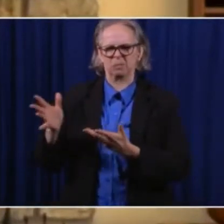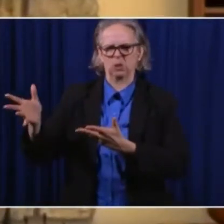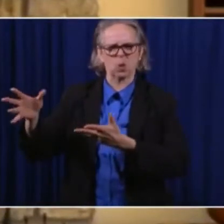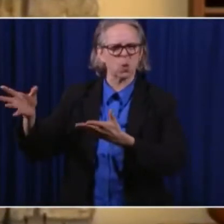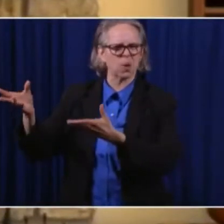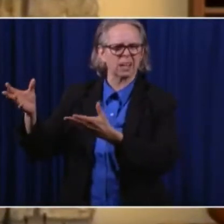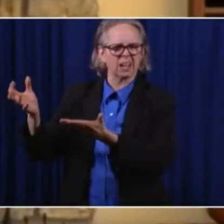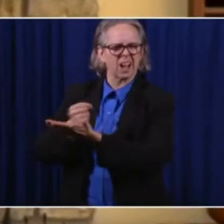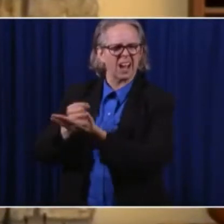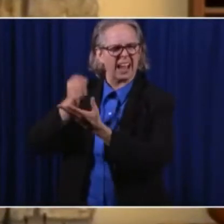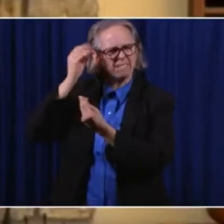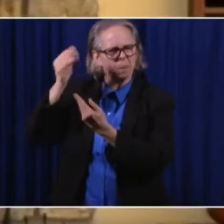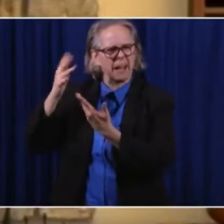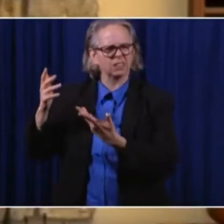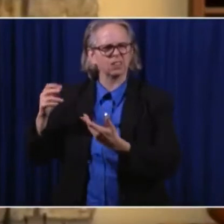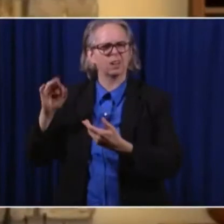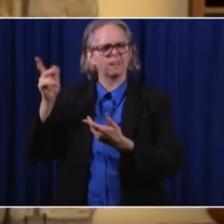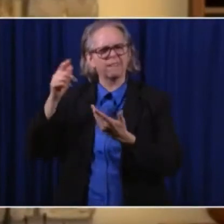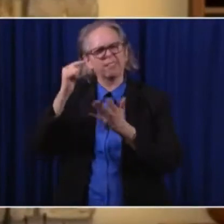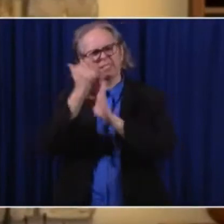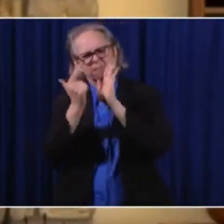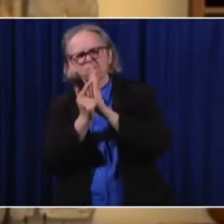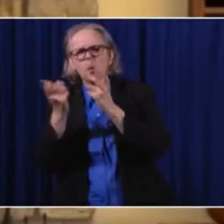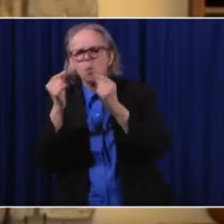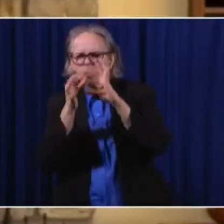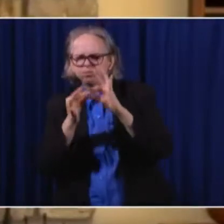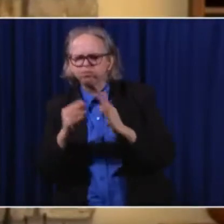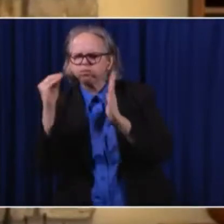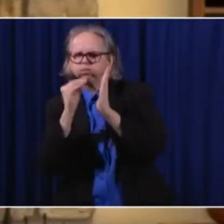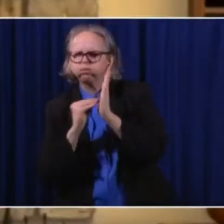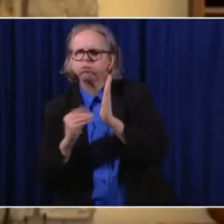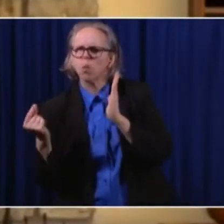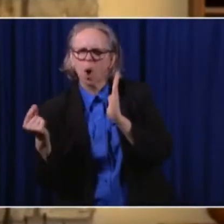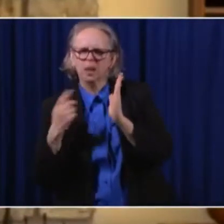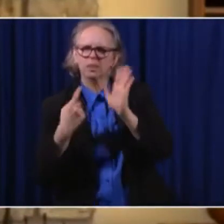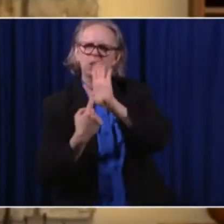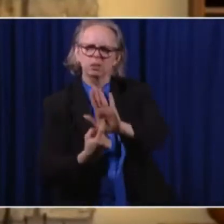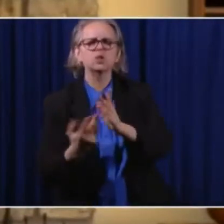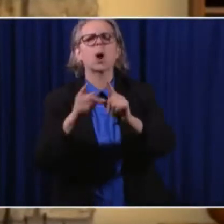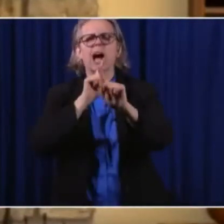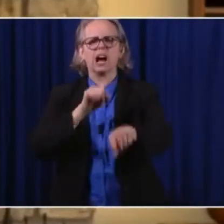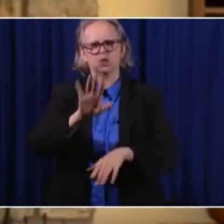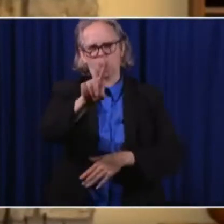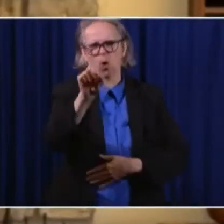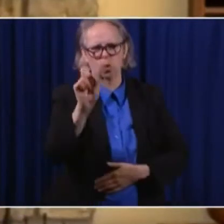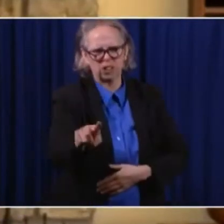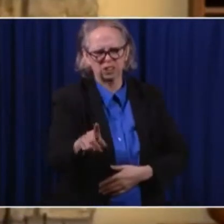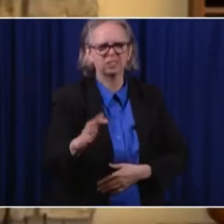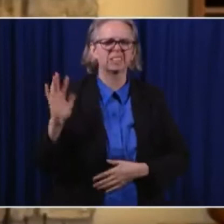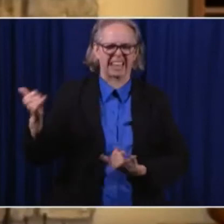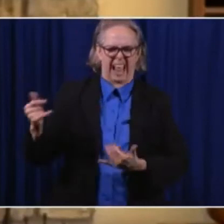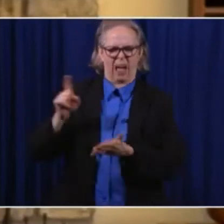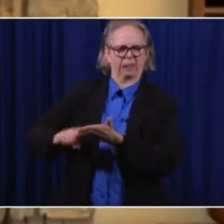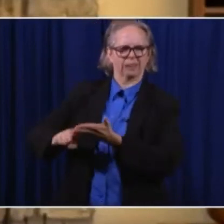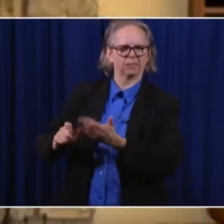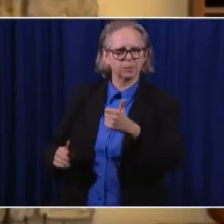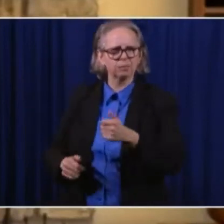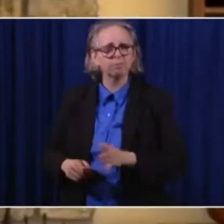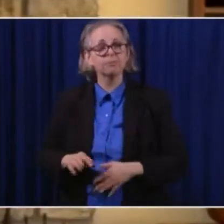or the reference point in here, and I'll get back. I'll answer that in a minute. But basically, we're having calls